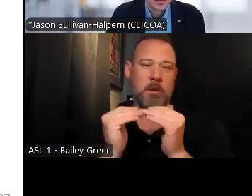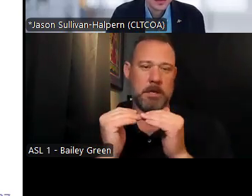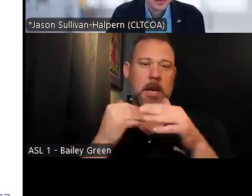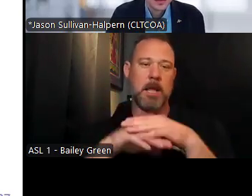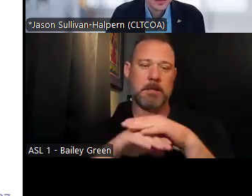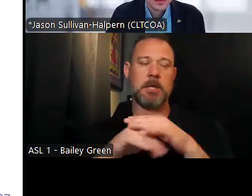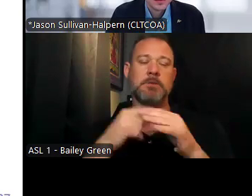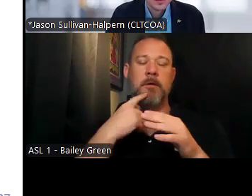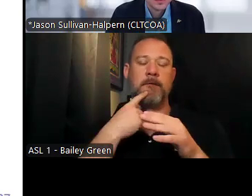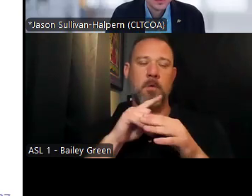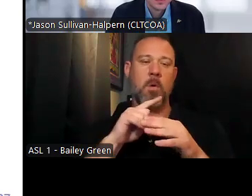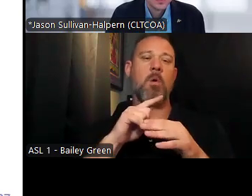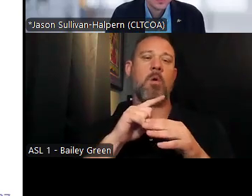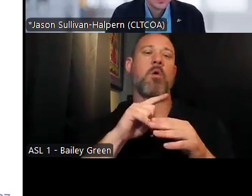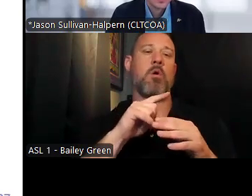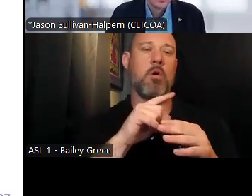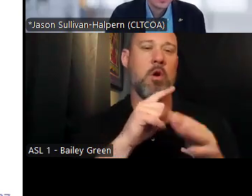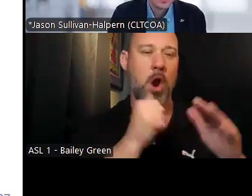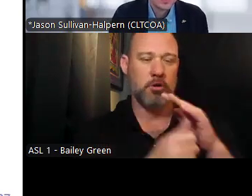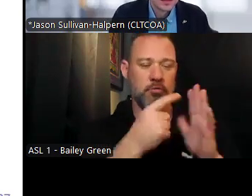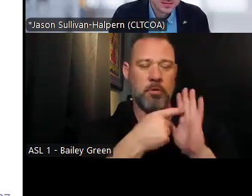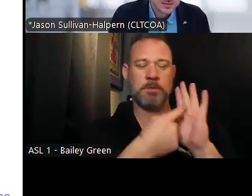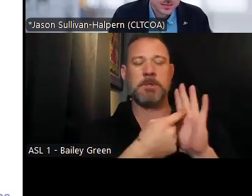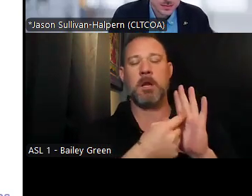marginalized communities. Next slide, please.